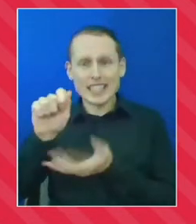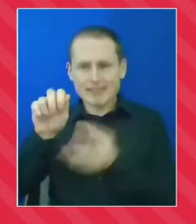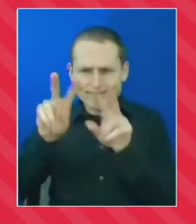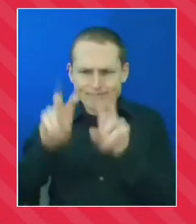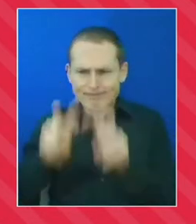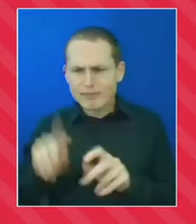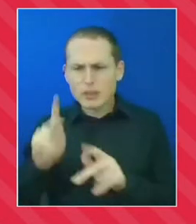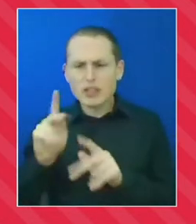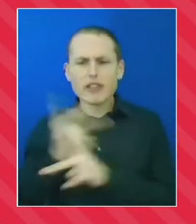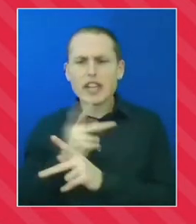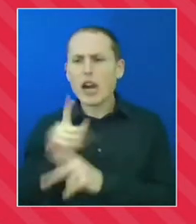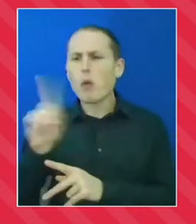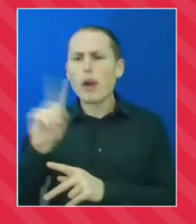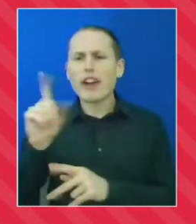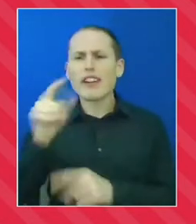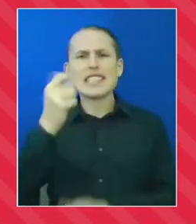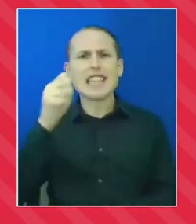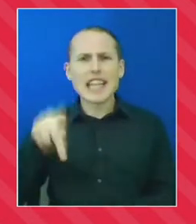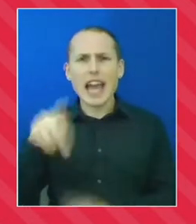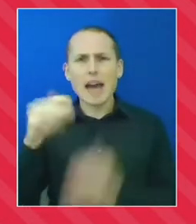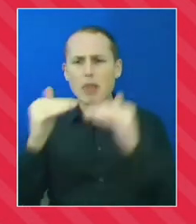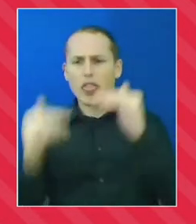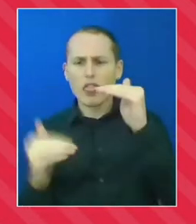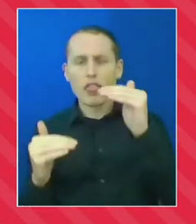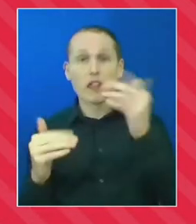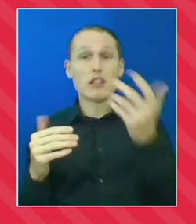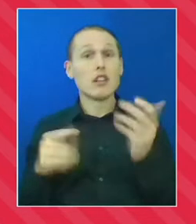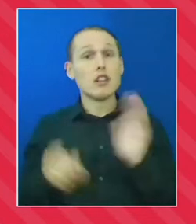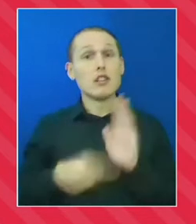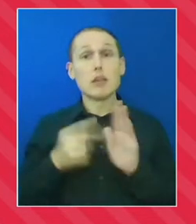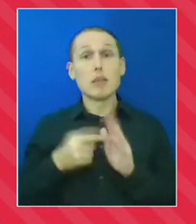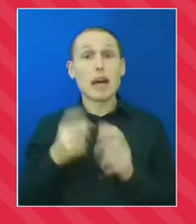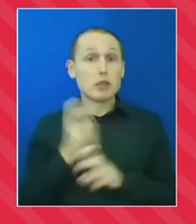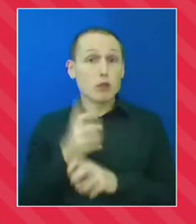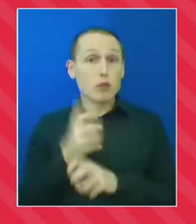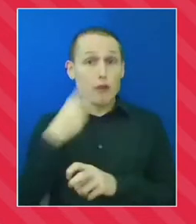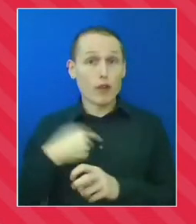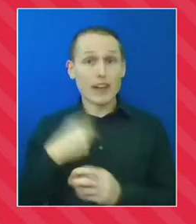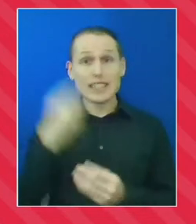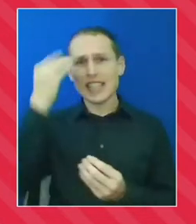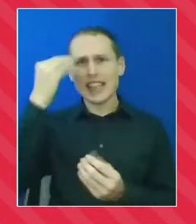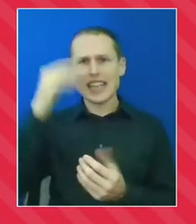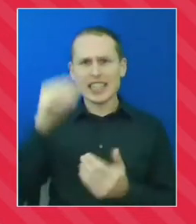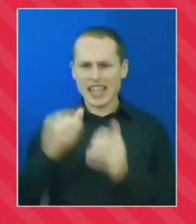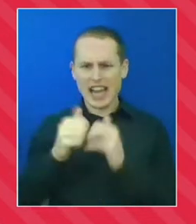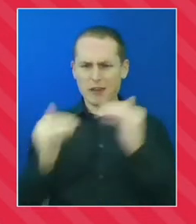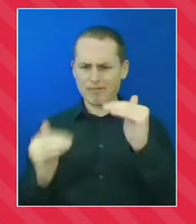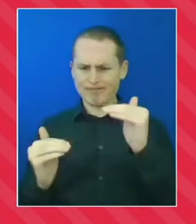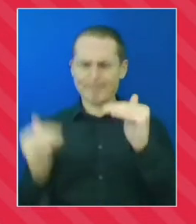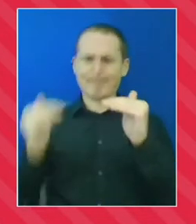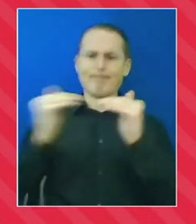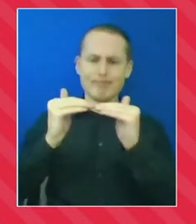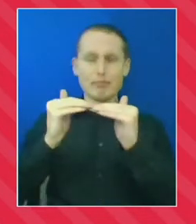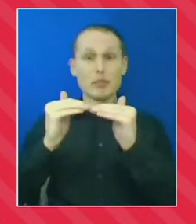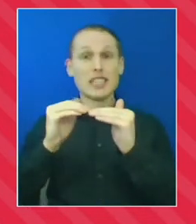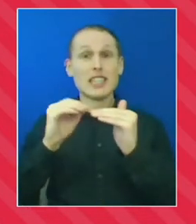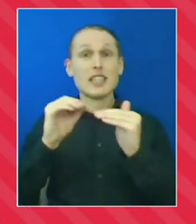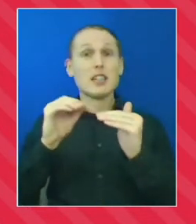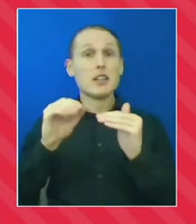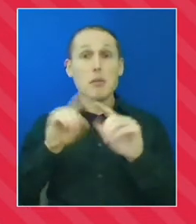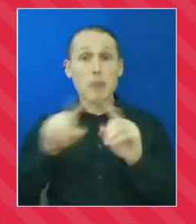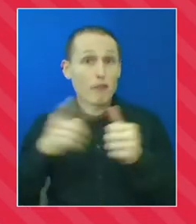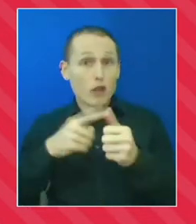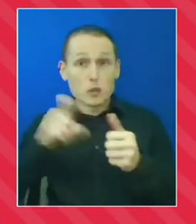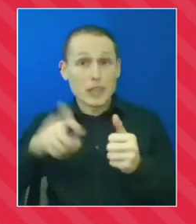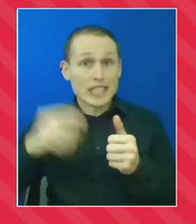gaps. Sometimes it's hard for us to think about how do we close something that we really need to have more knowledge about.